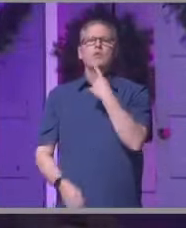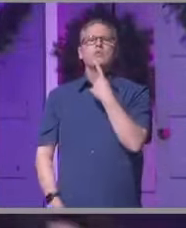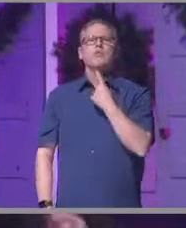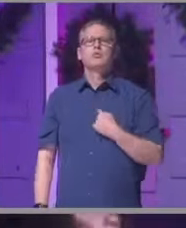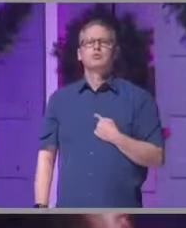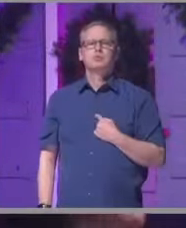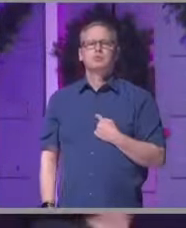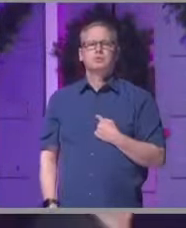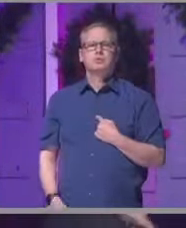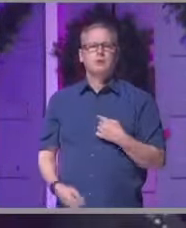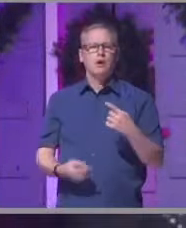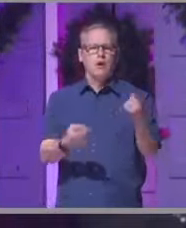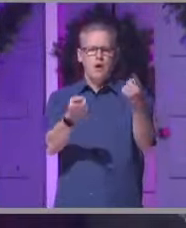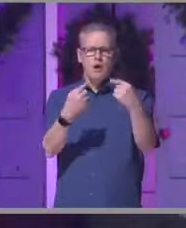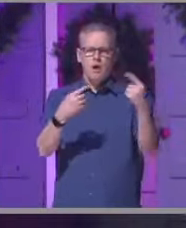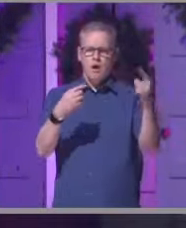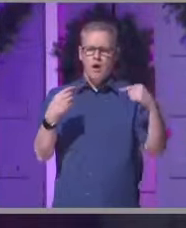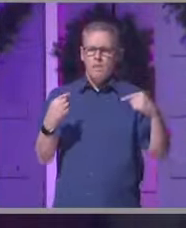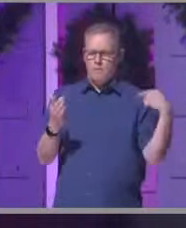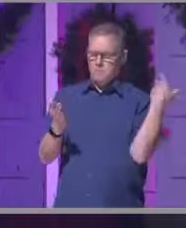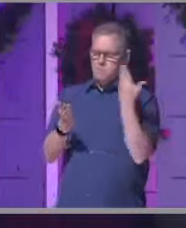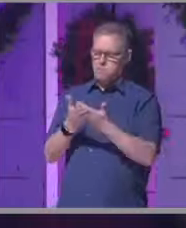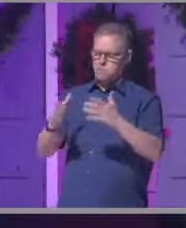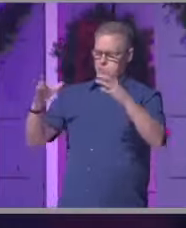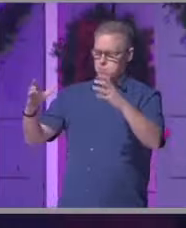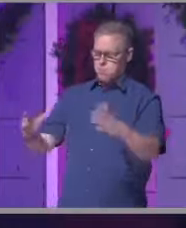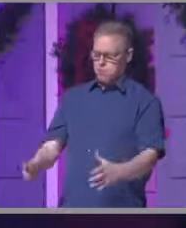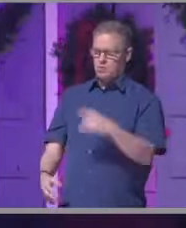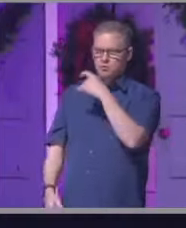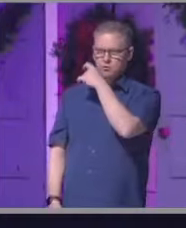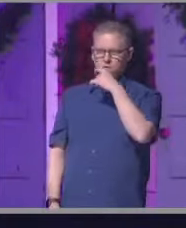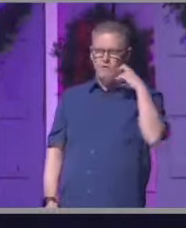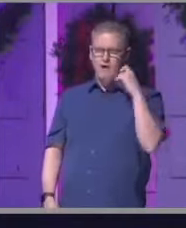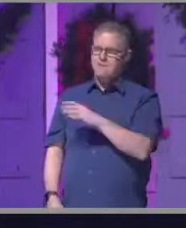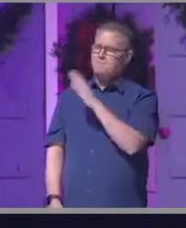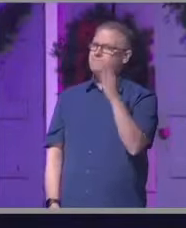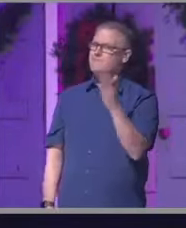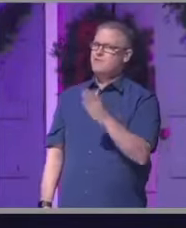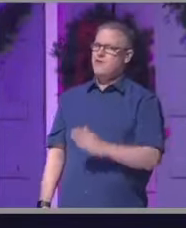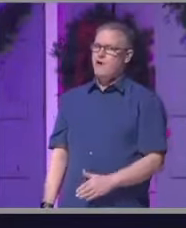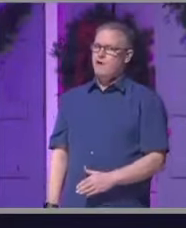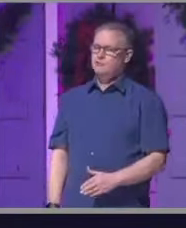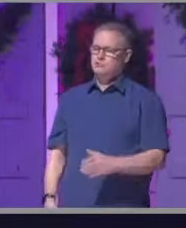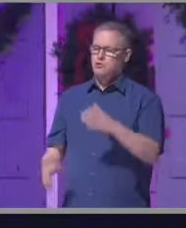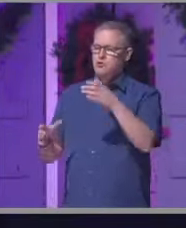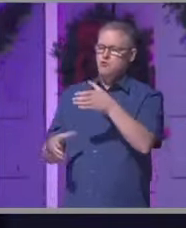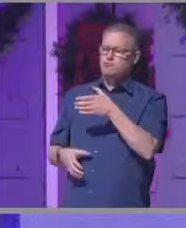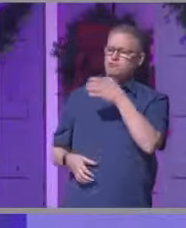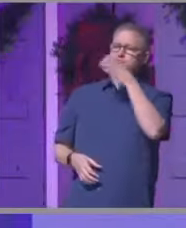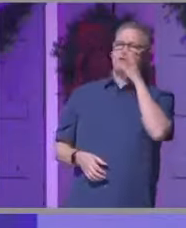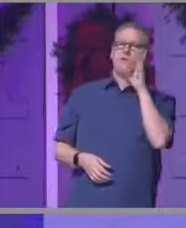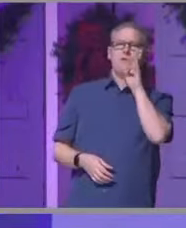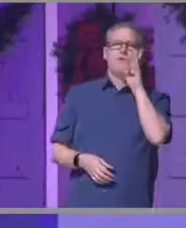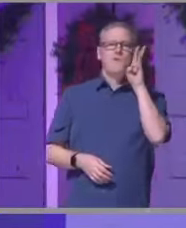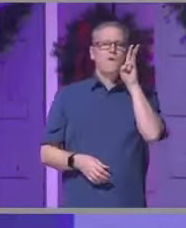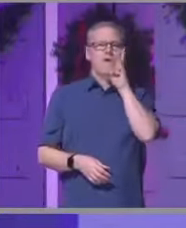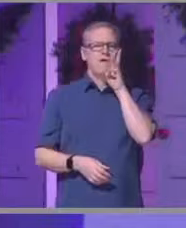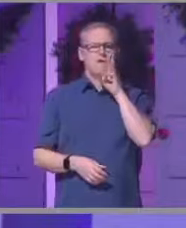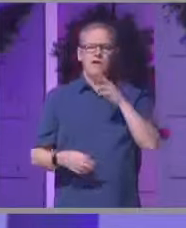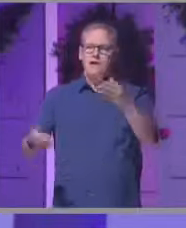thirsty, come to the well that never runs dry. Drink of the